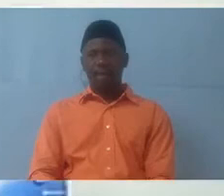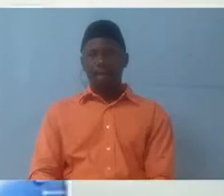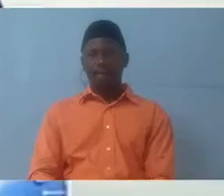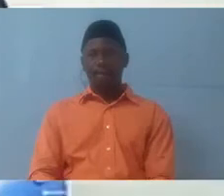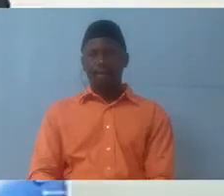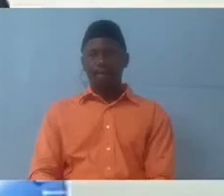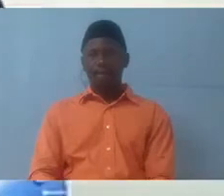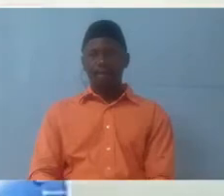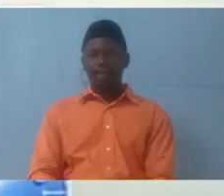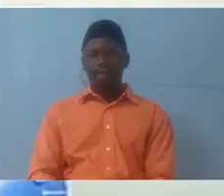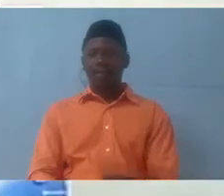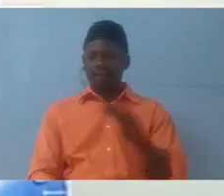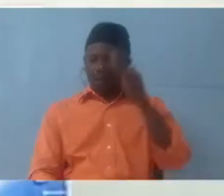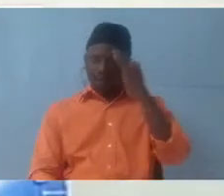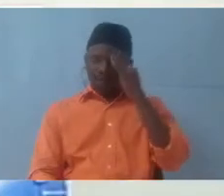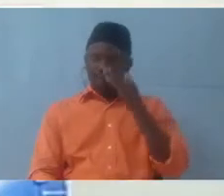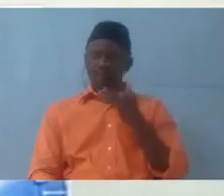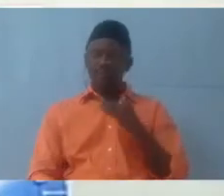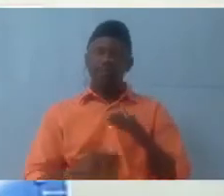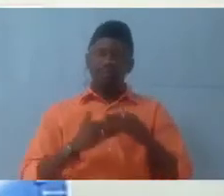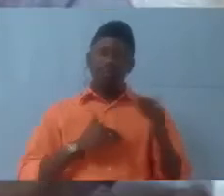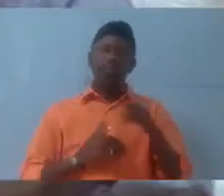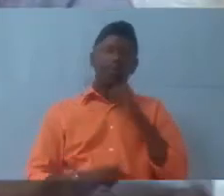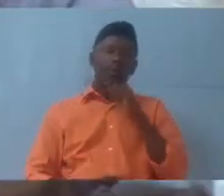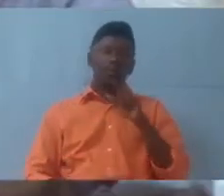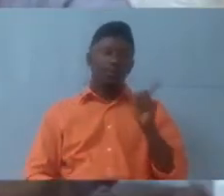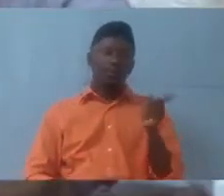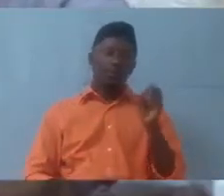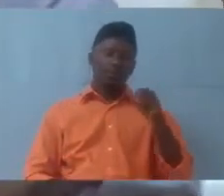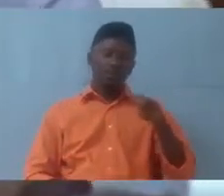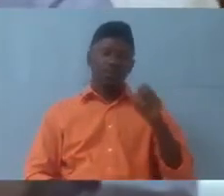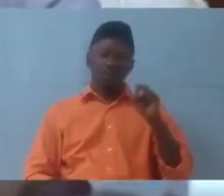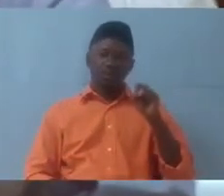Thank you very much, Mr. Gomez. Imam C, you have the floor, please.